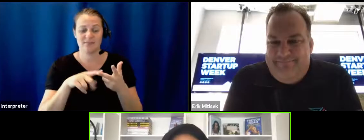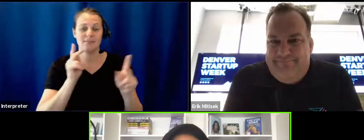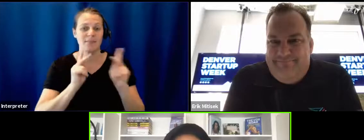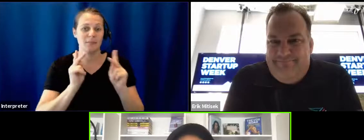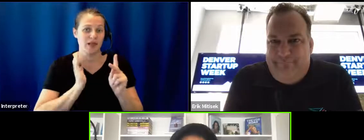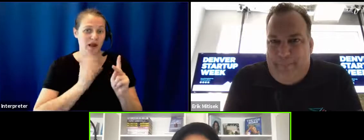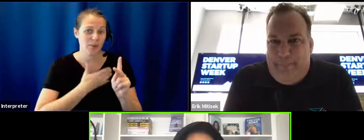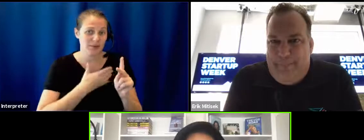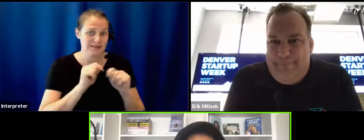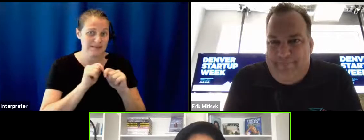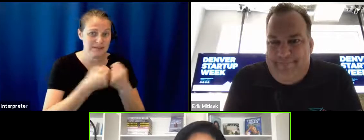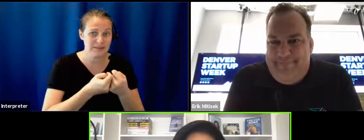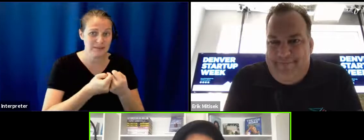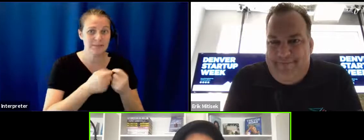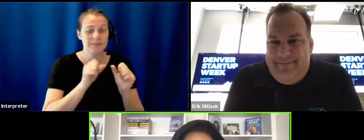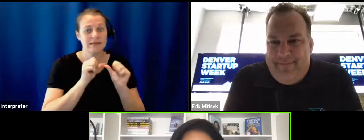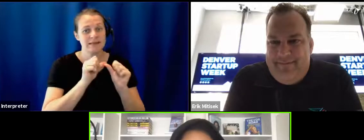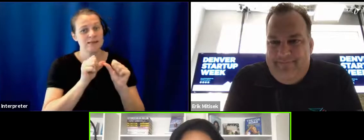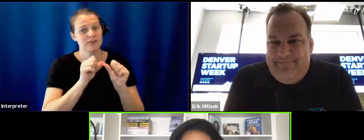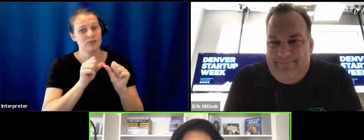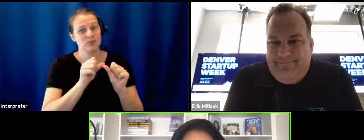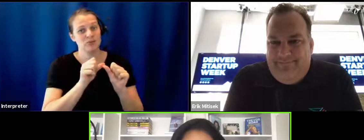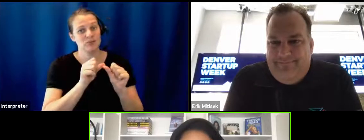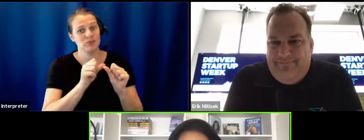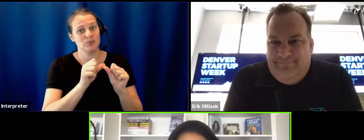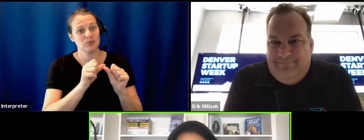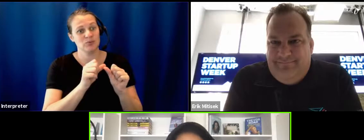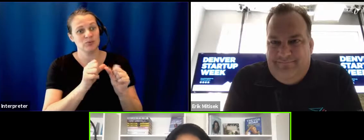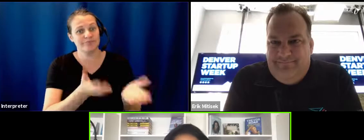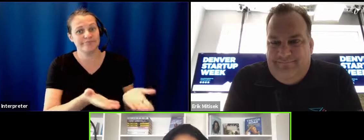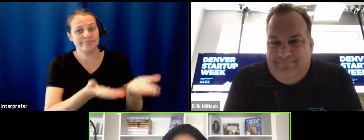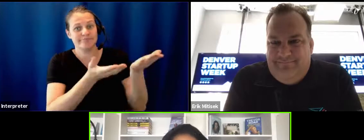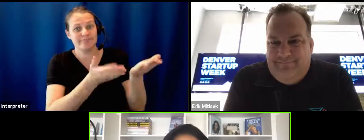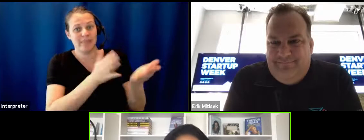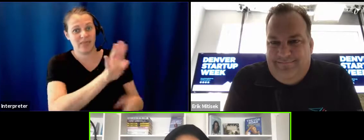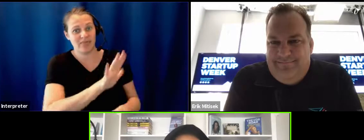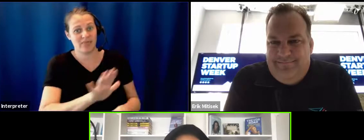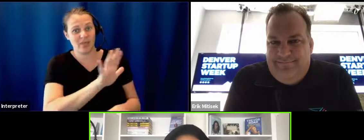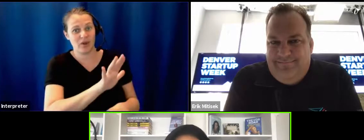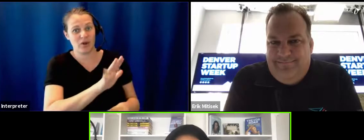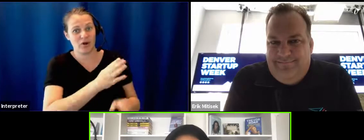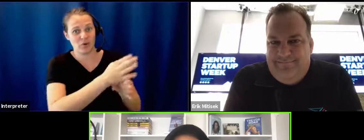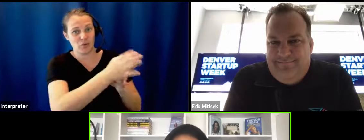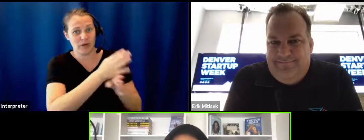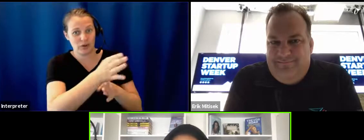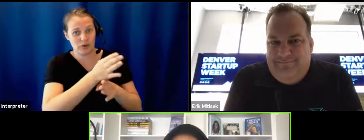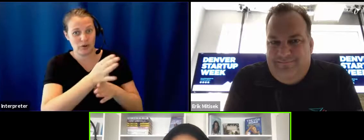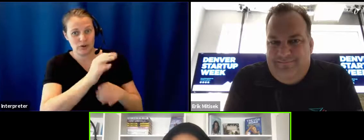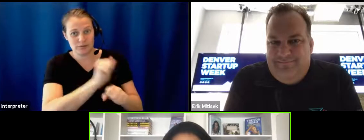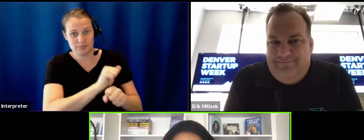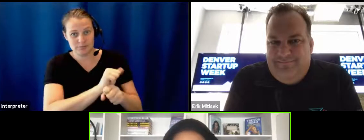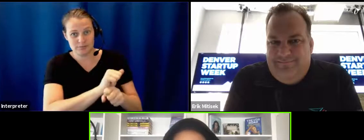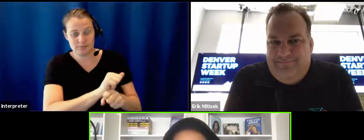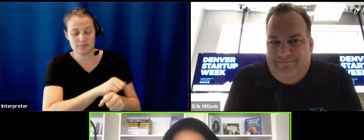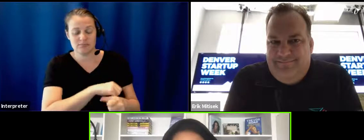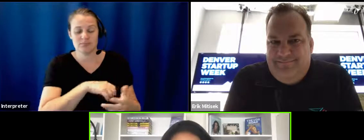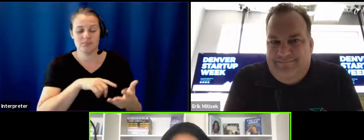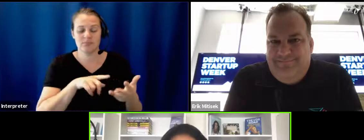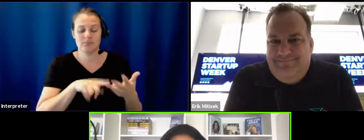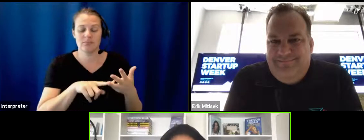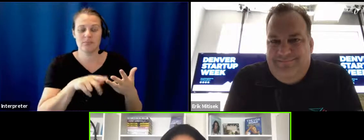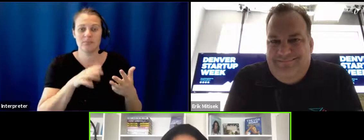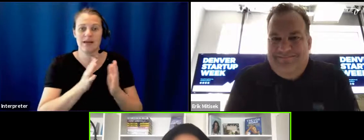team continuing to elevate their careers, and probably my next book is